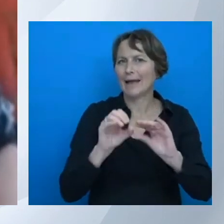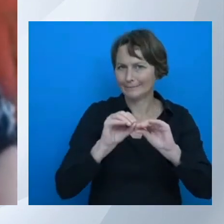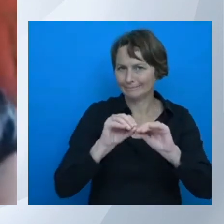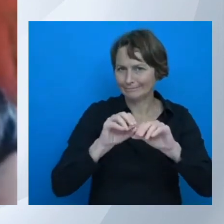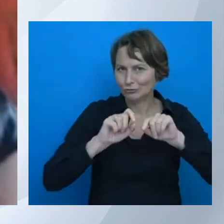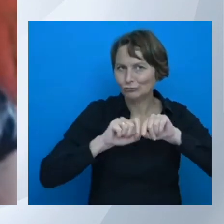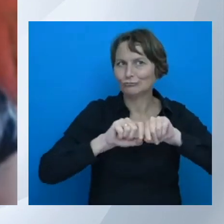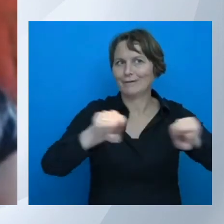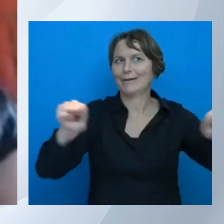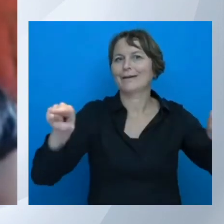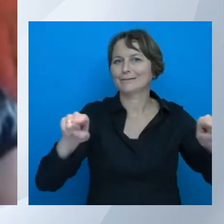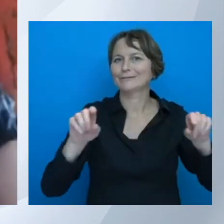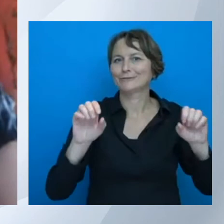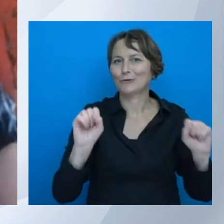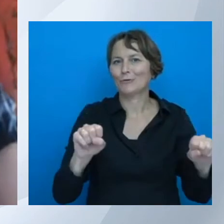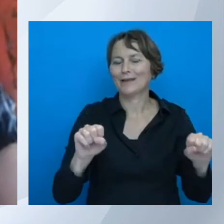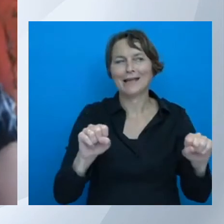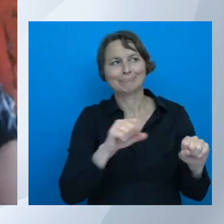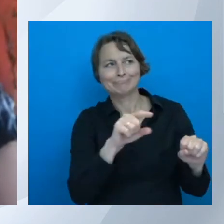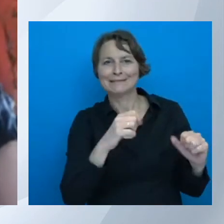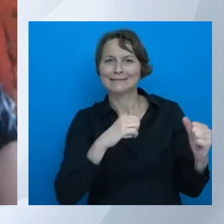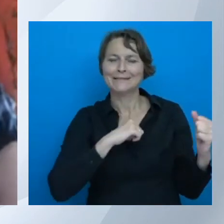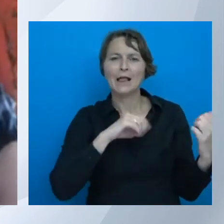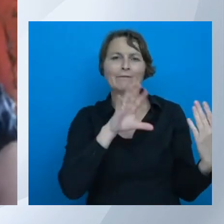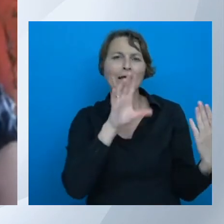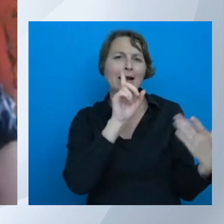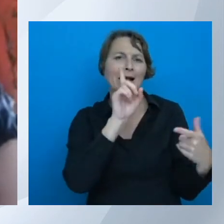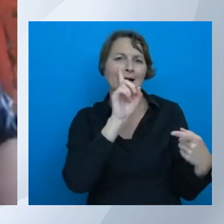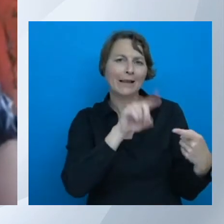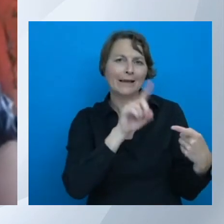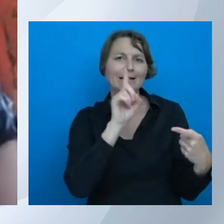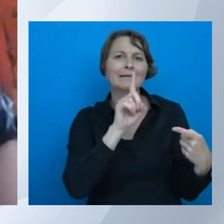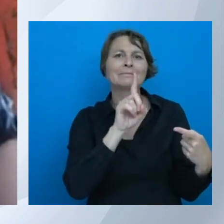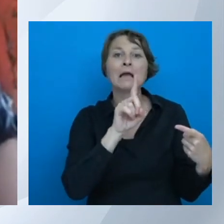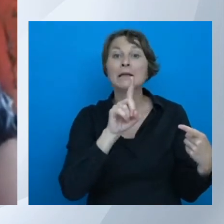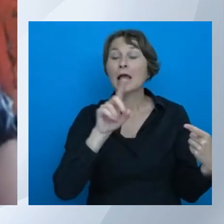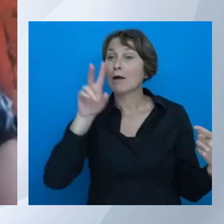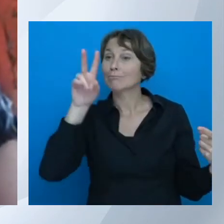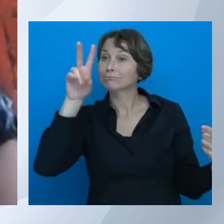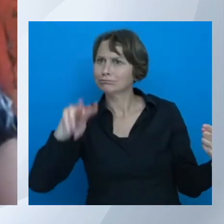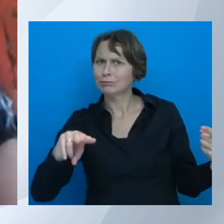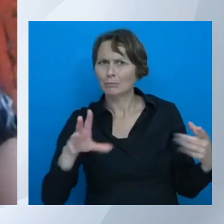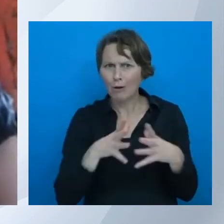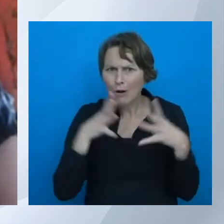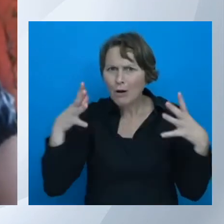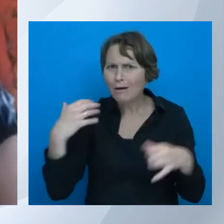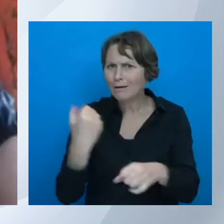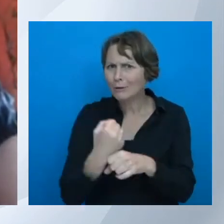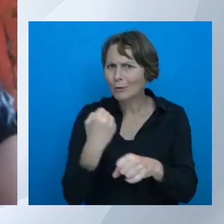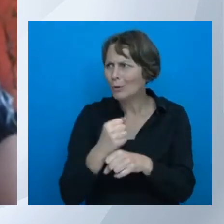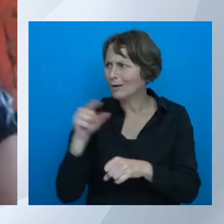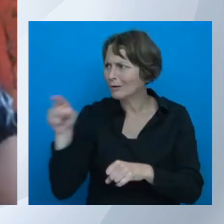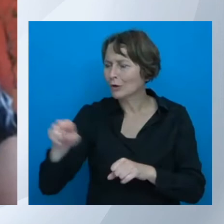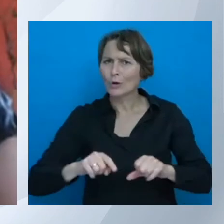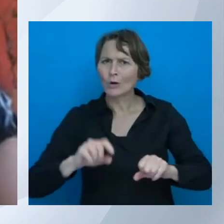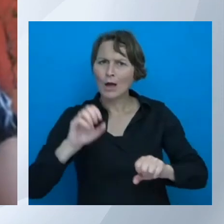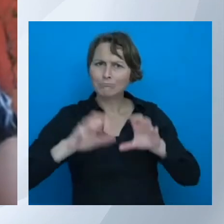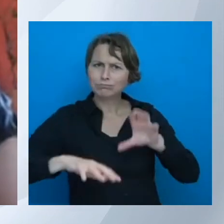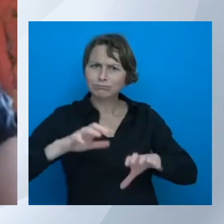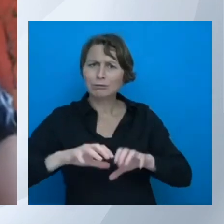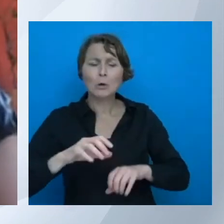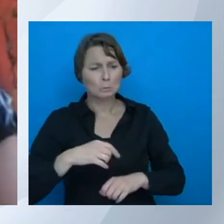interesting, and learn from all your notes. That must be a lot of work. Yeah, sure. I'll share it, of